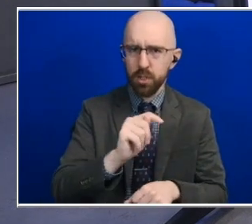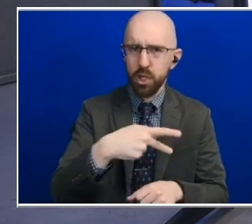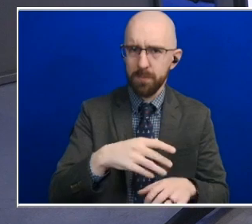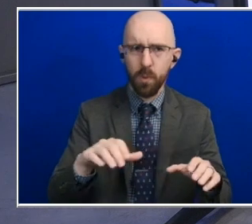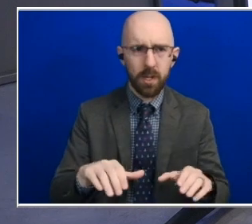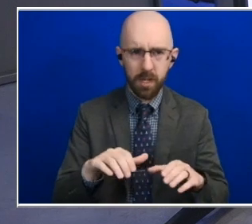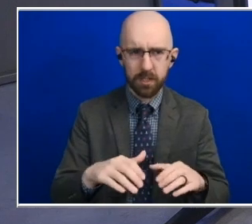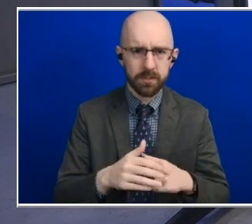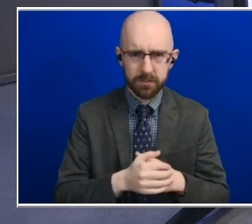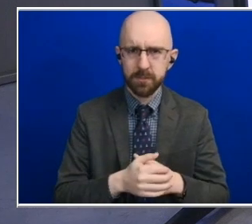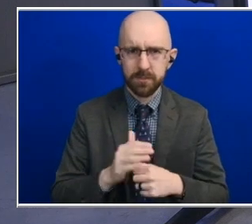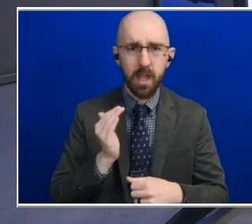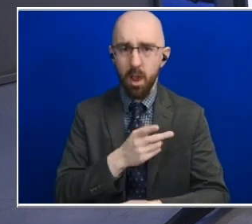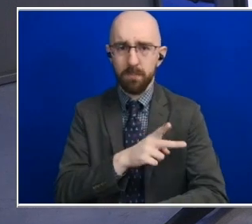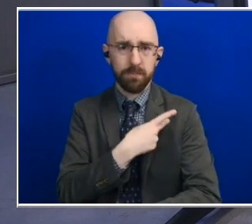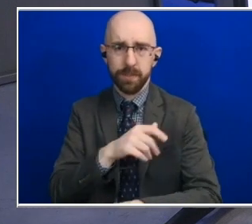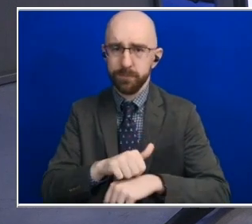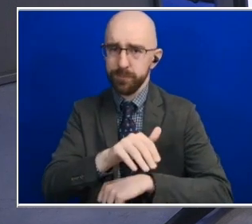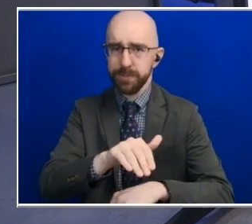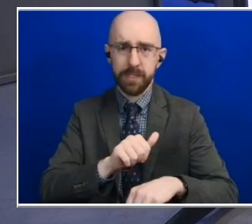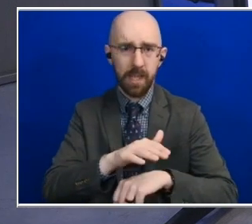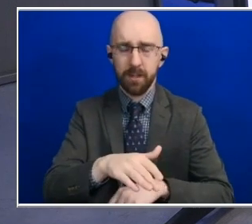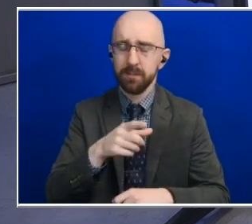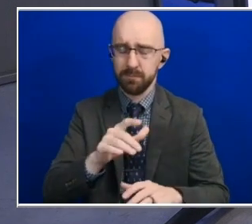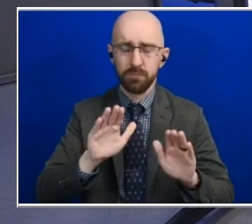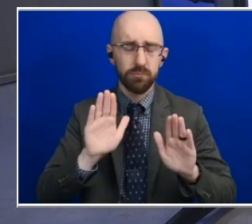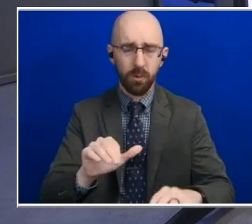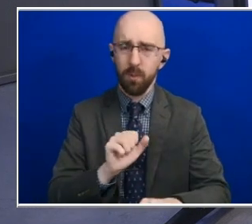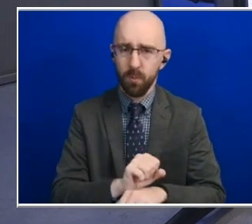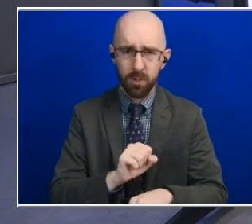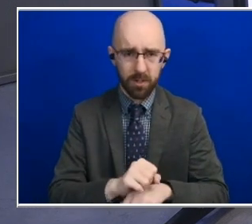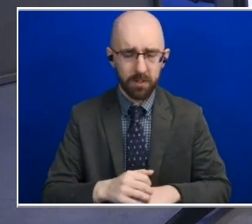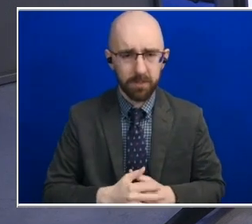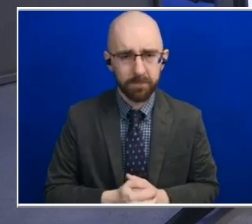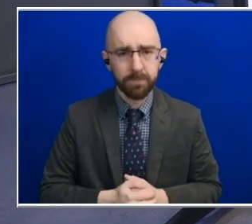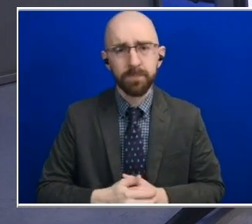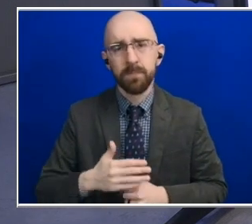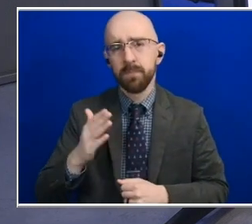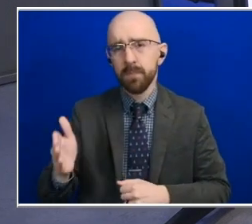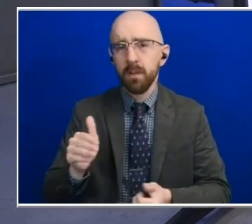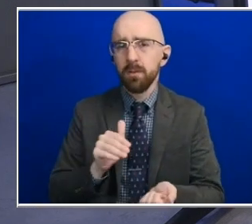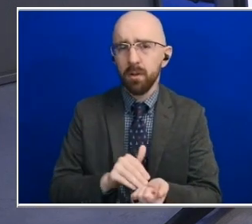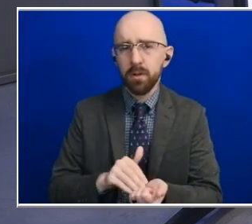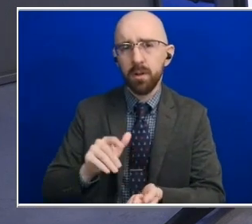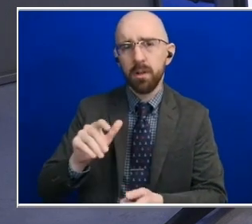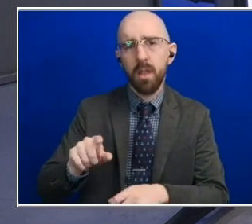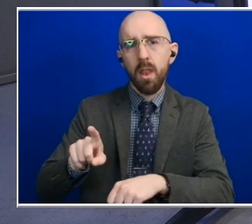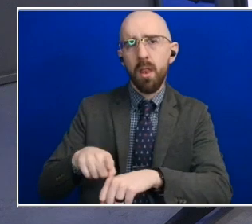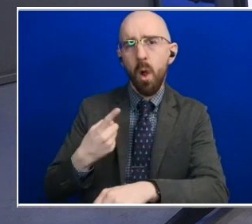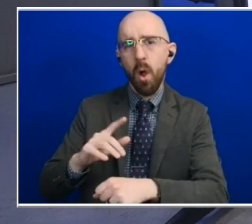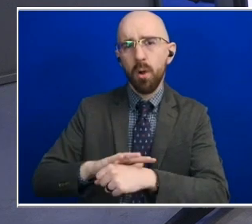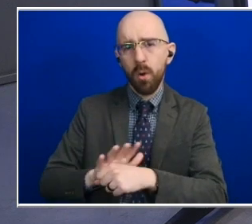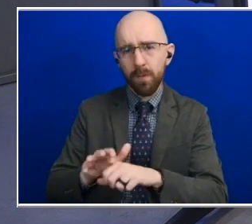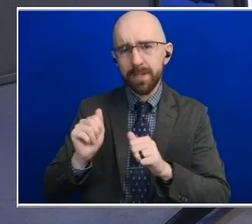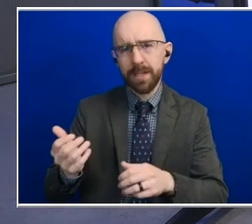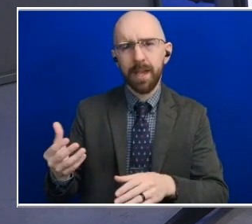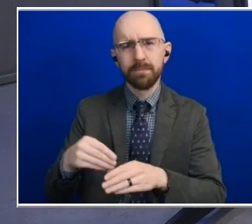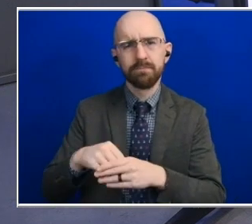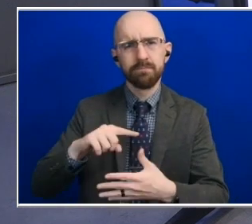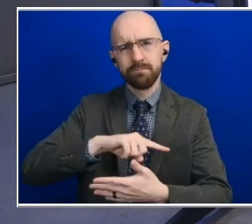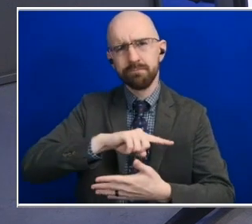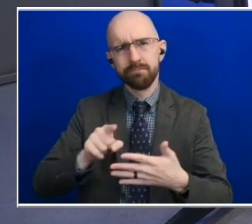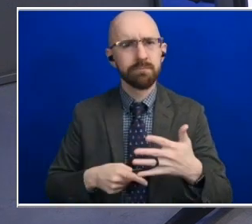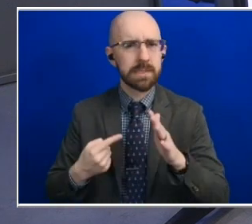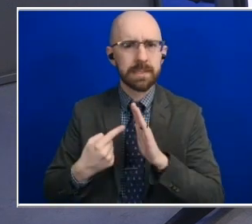there. You do great work. Senator Castro, long COVID can include a lot of different symptoms, and I think